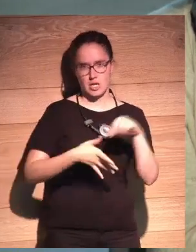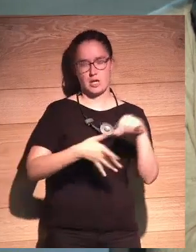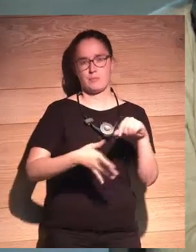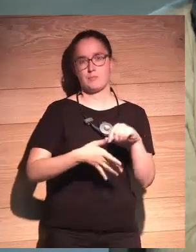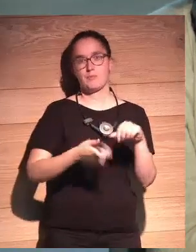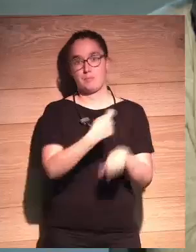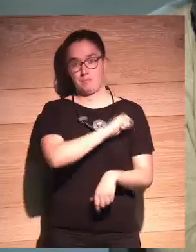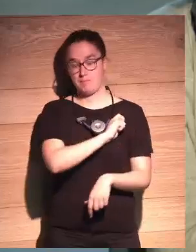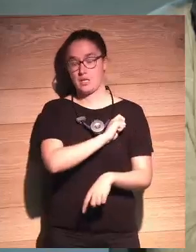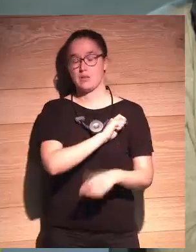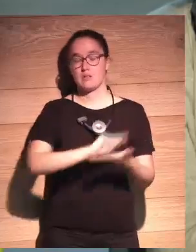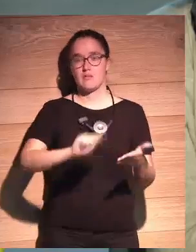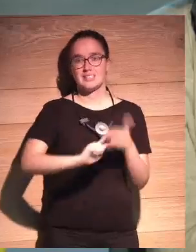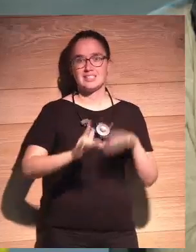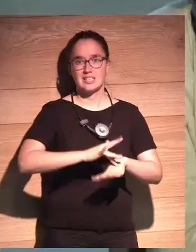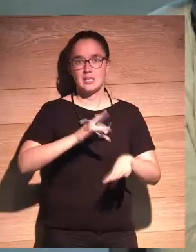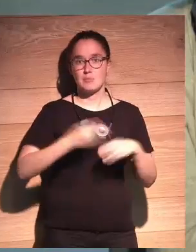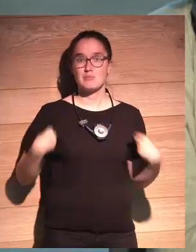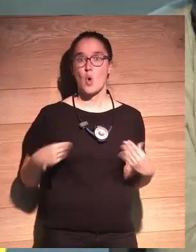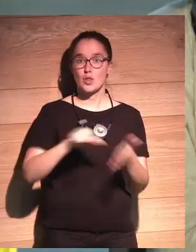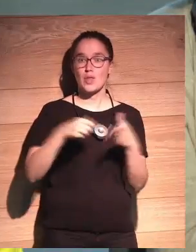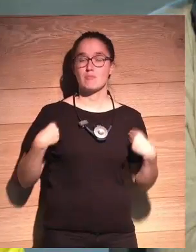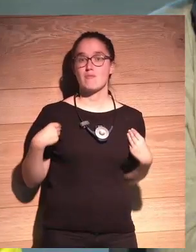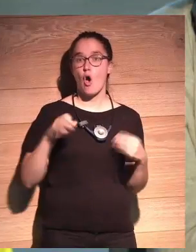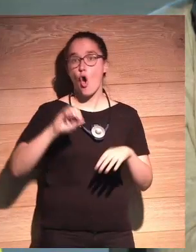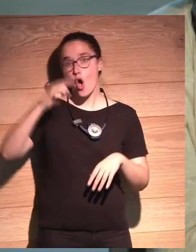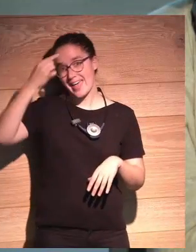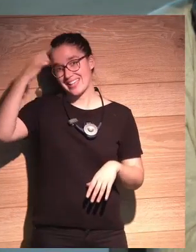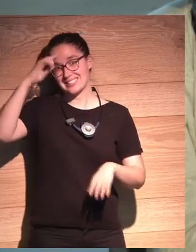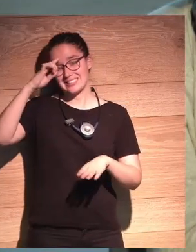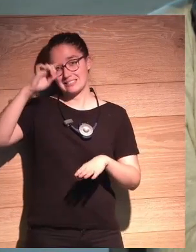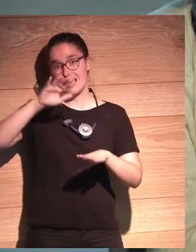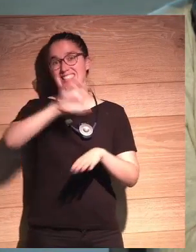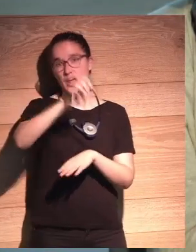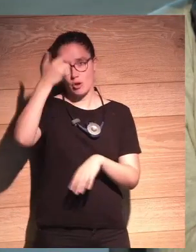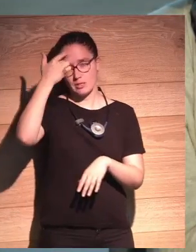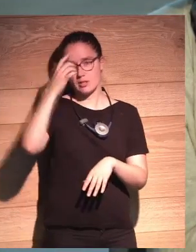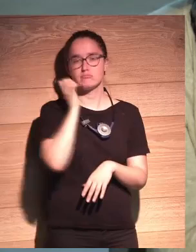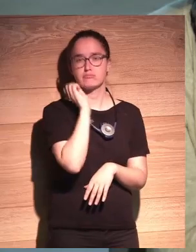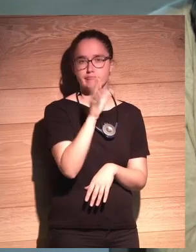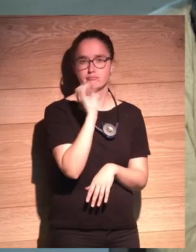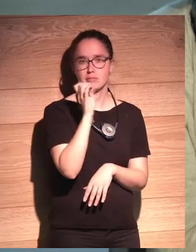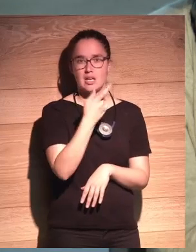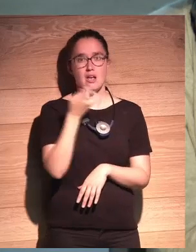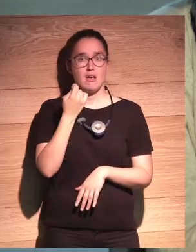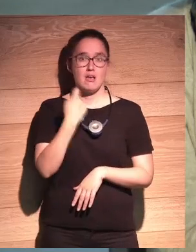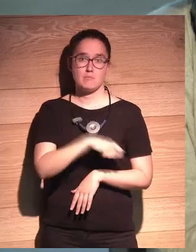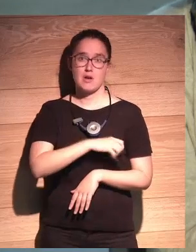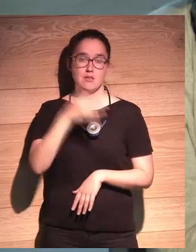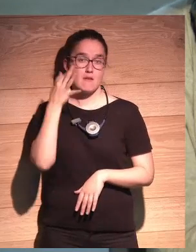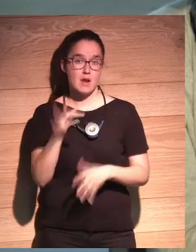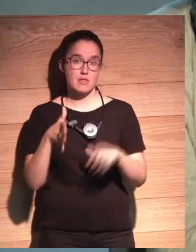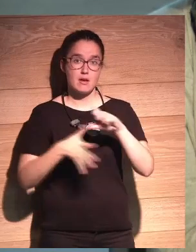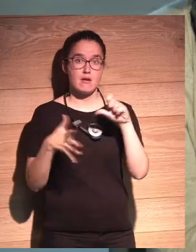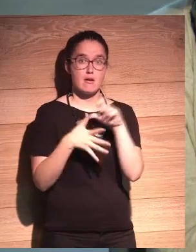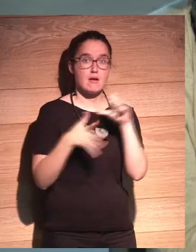with an award from the ULAC Foundation. He writes in digital magazines as La Ciudad Viva,